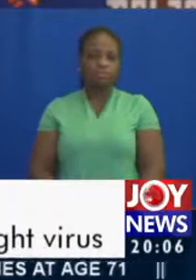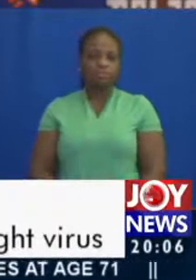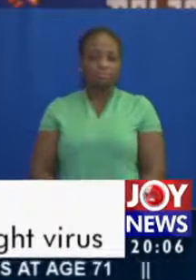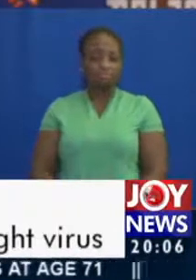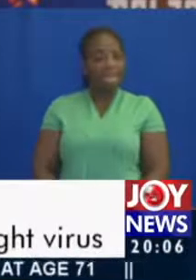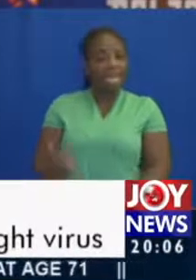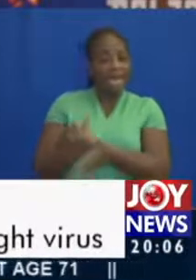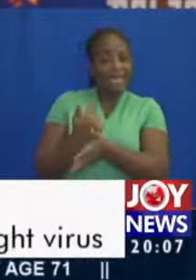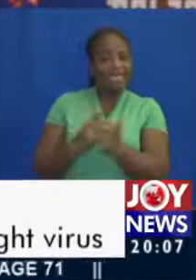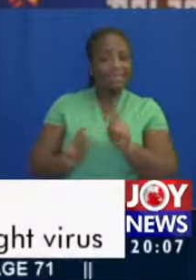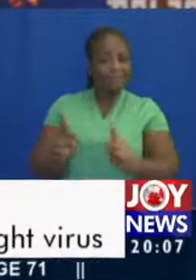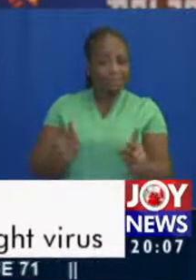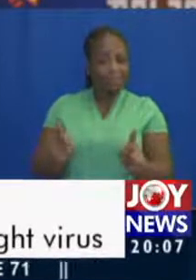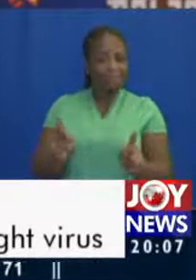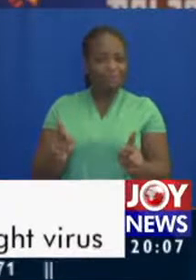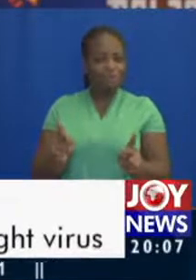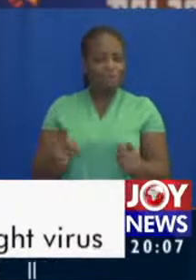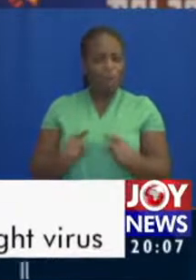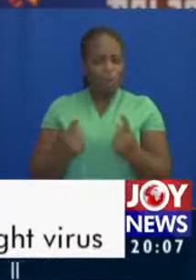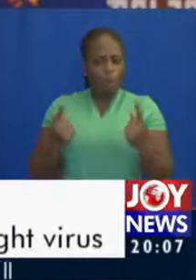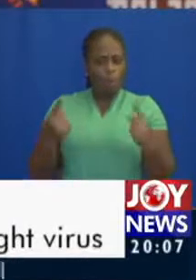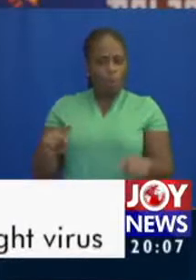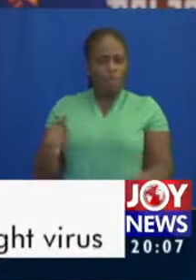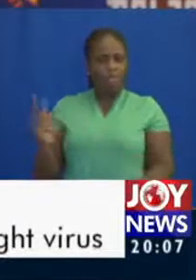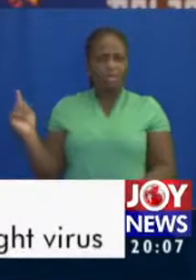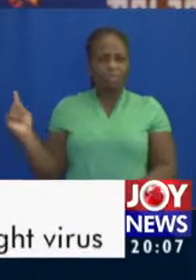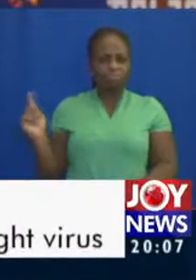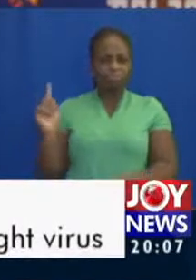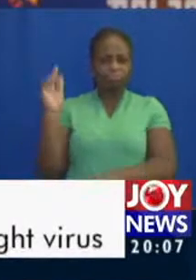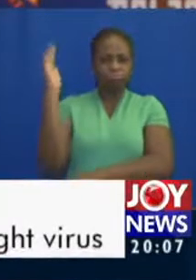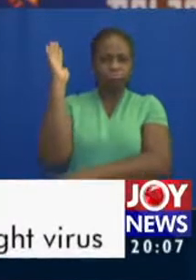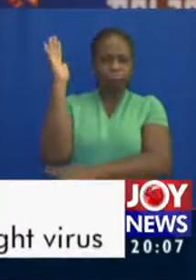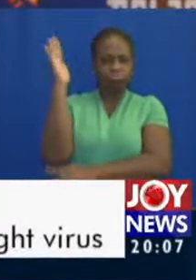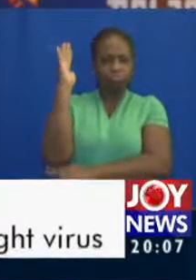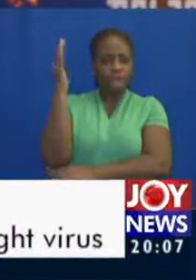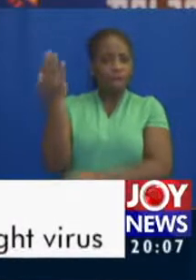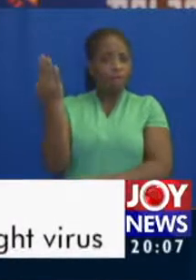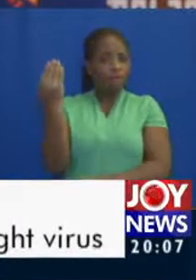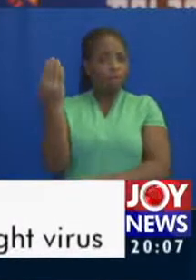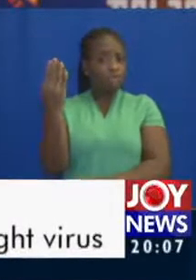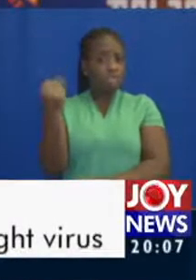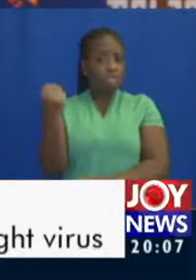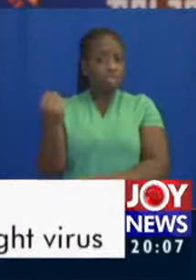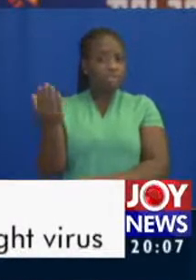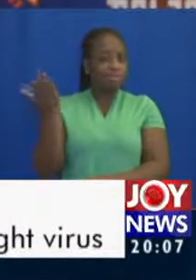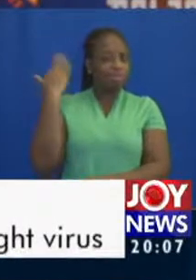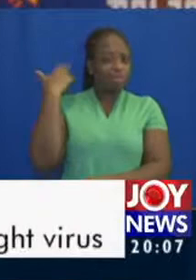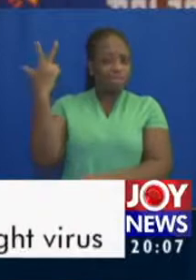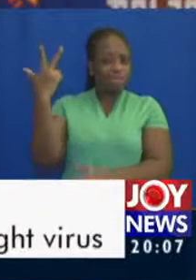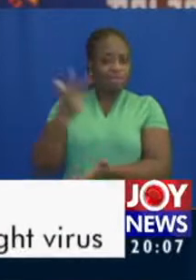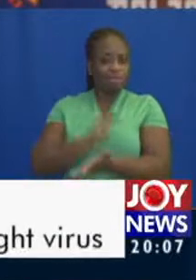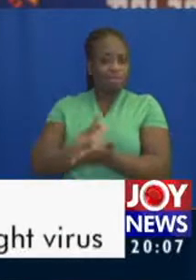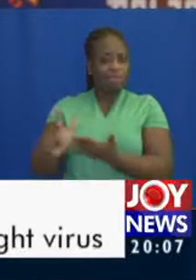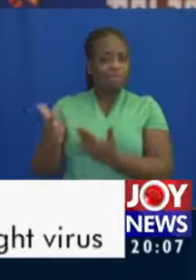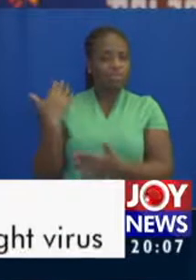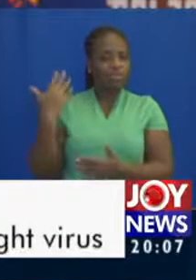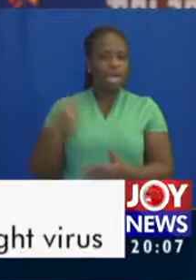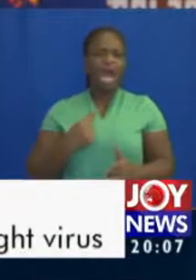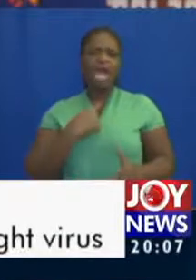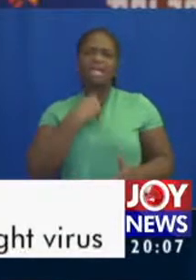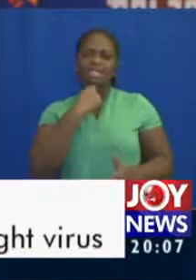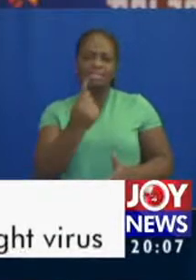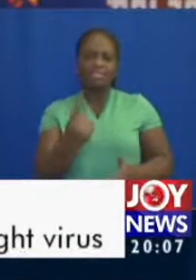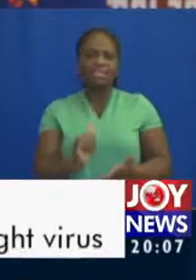Fellow Ghanaians, when I delivered update number 14 some 3 weeks ago, I